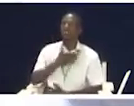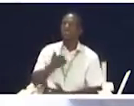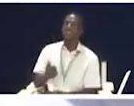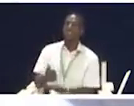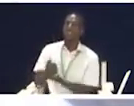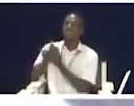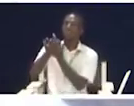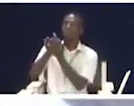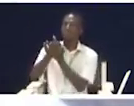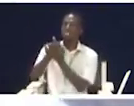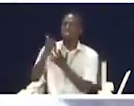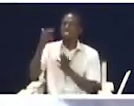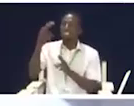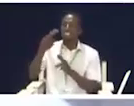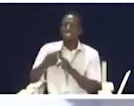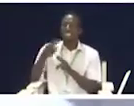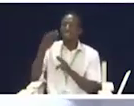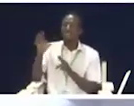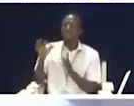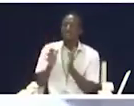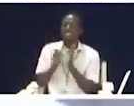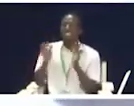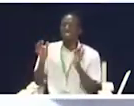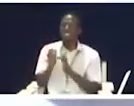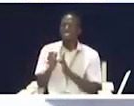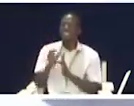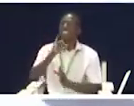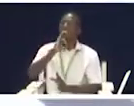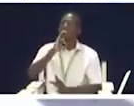Taimokona. Suna Yesu